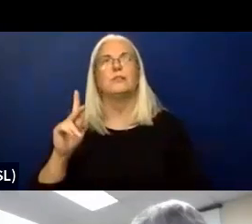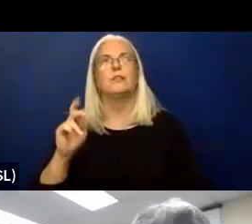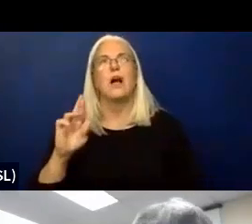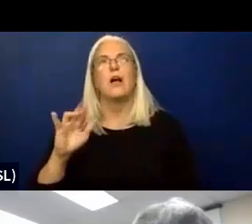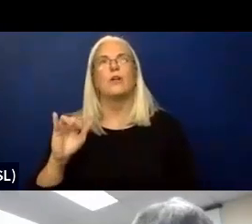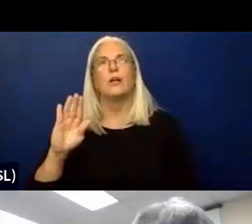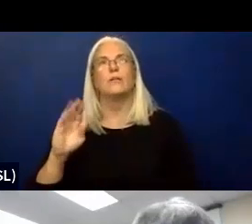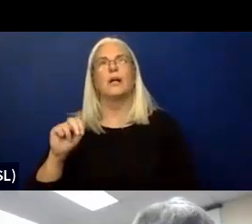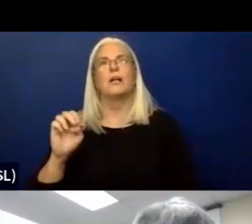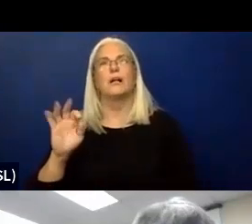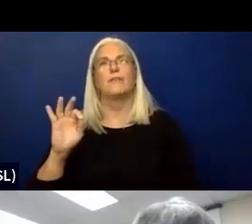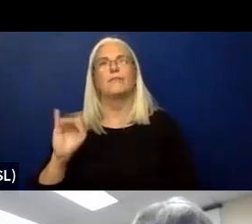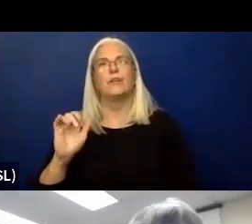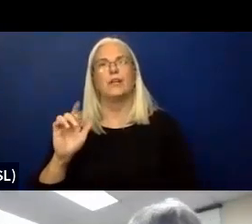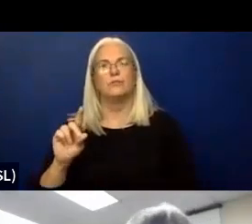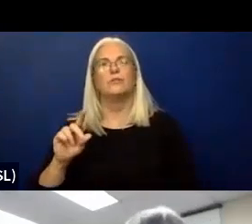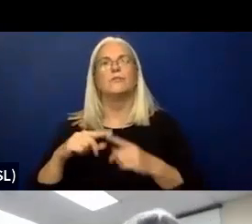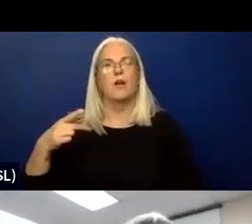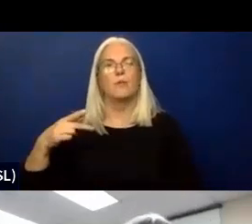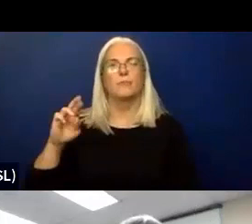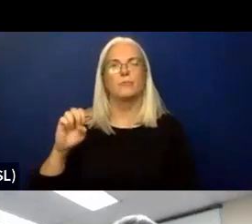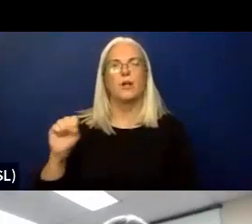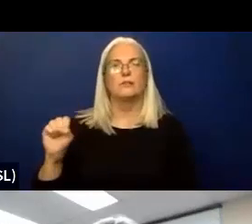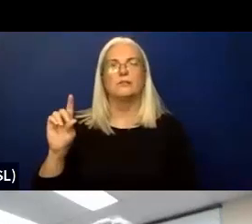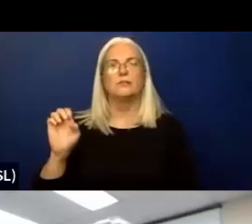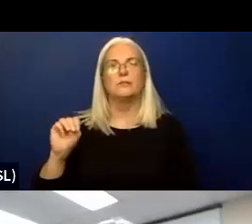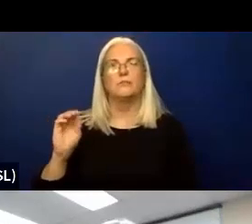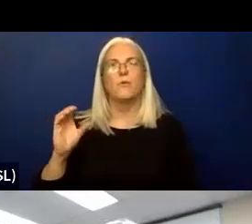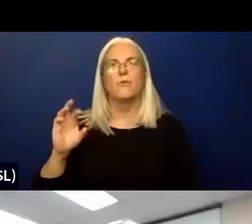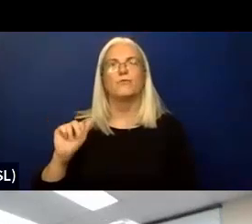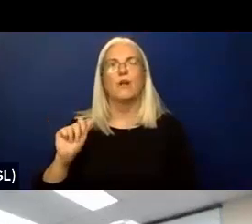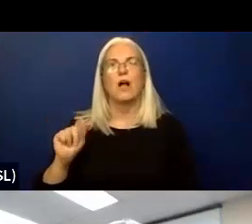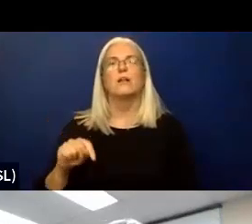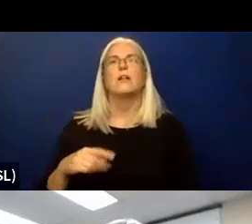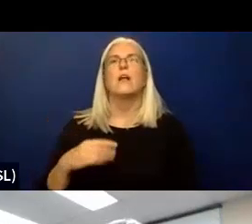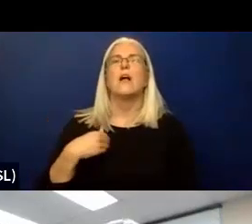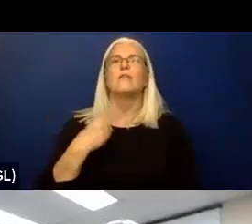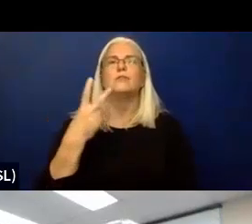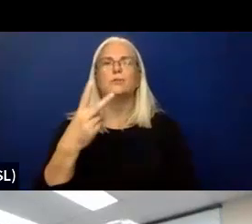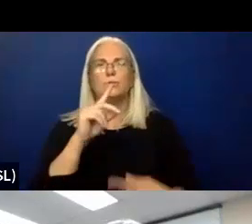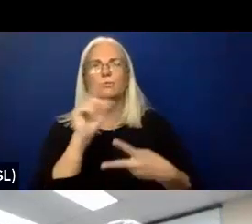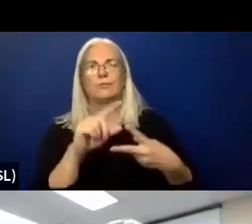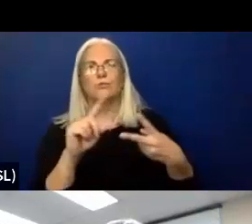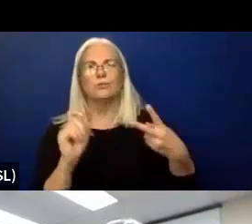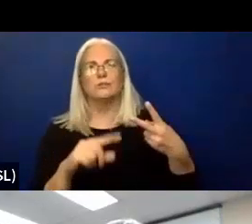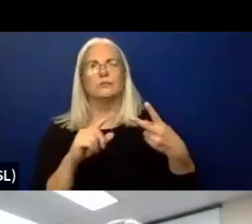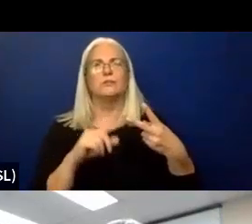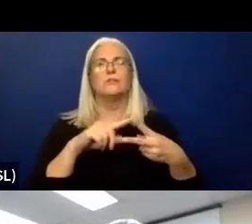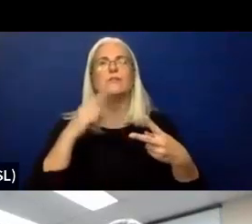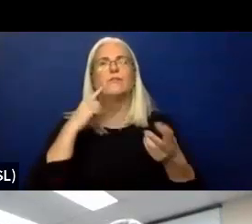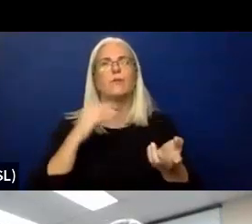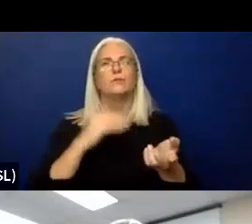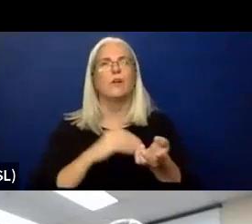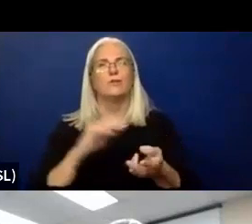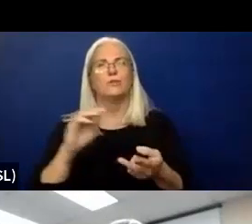everybody. I have a two-part question for Dr. Mace related to the COVID waivers for schools. Which school did you send on to